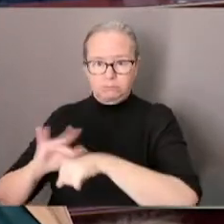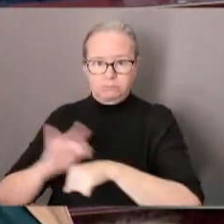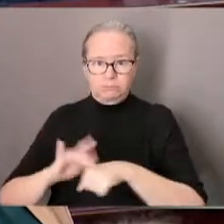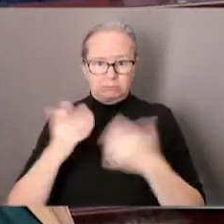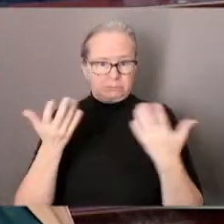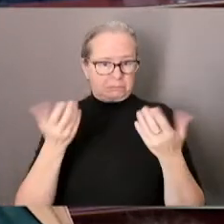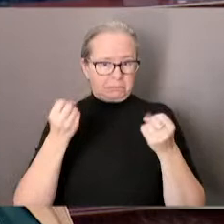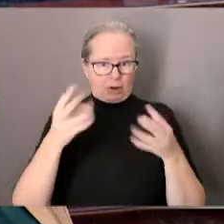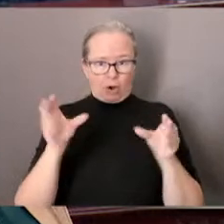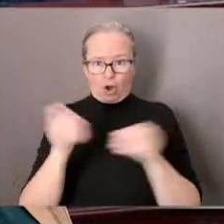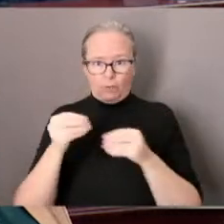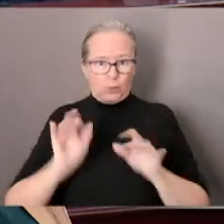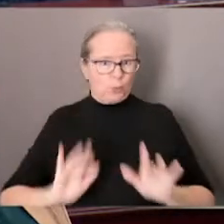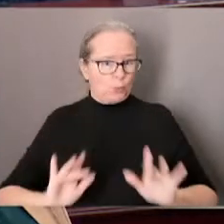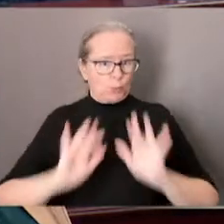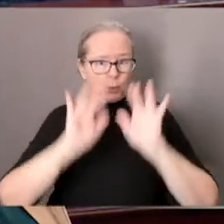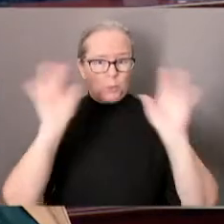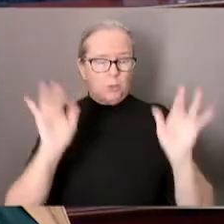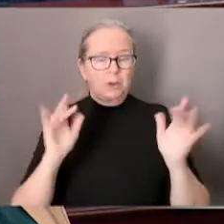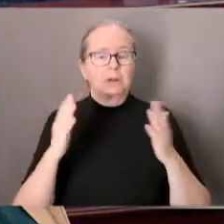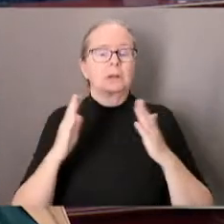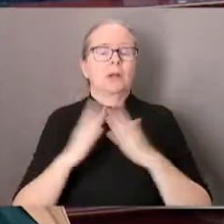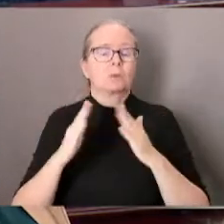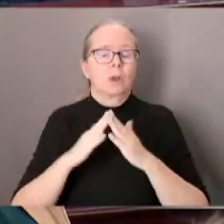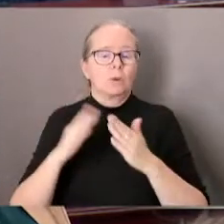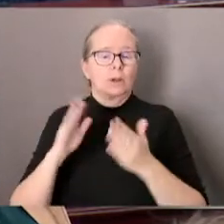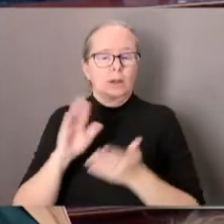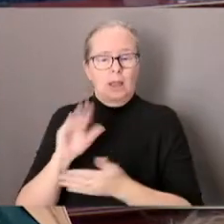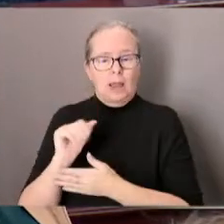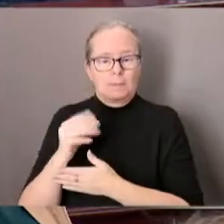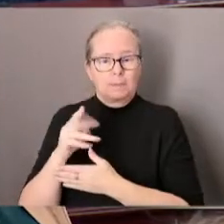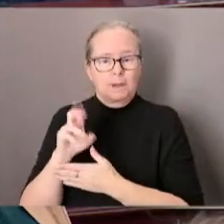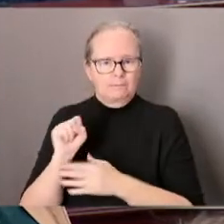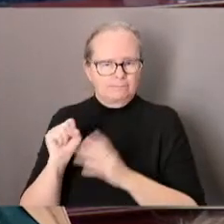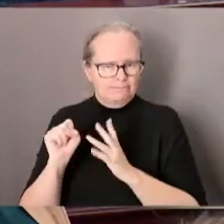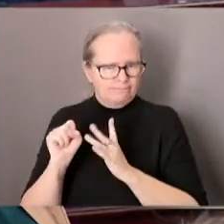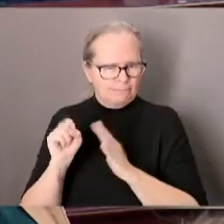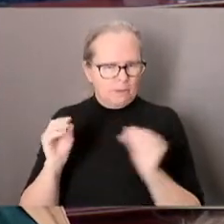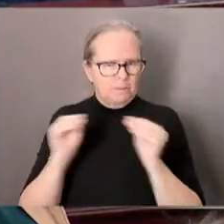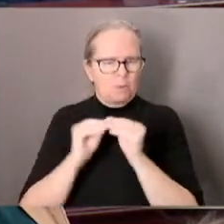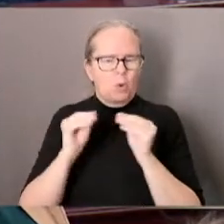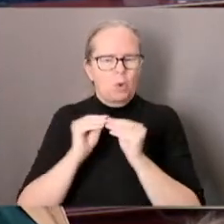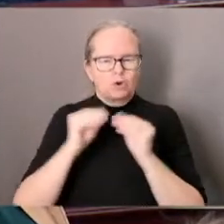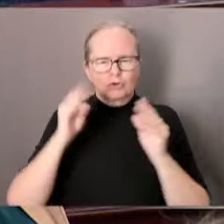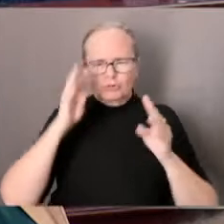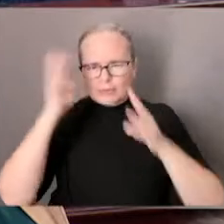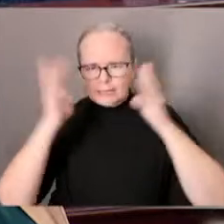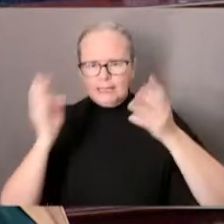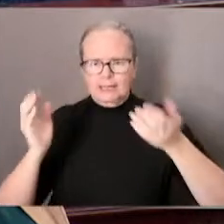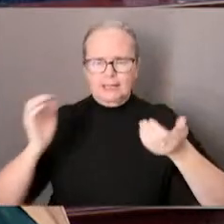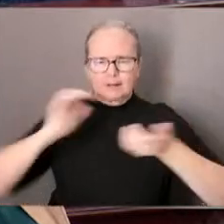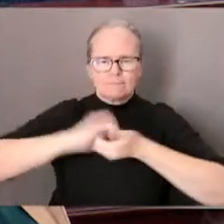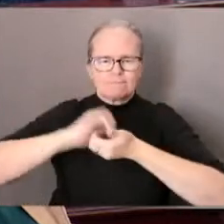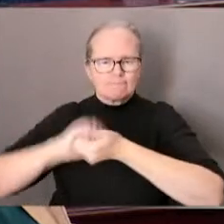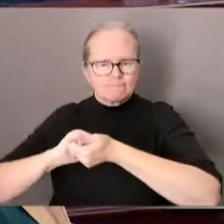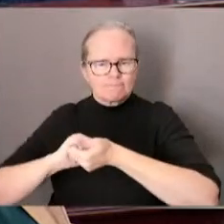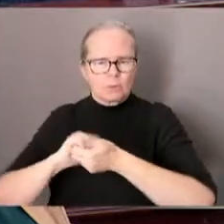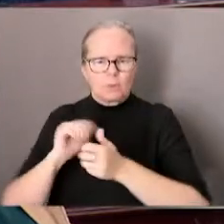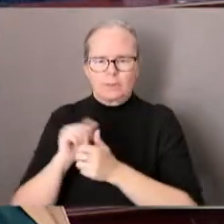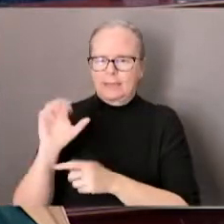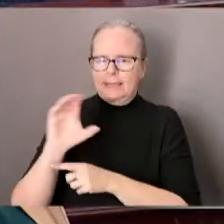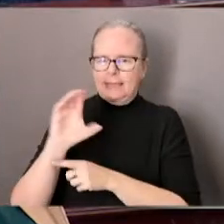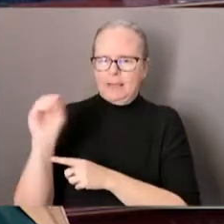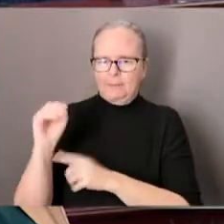more licensing deals more inventions and more investment in the downtown this is a plan that would support downtown